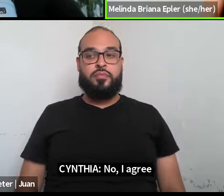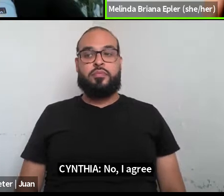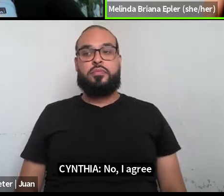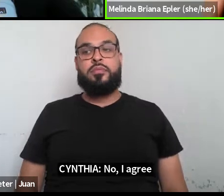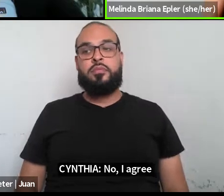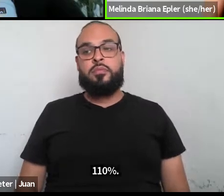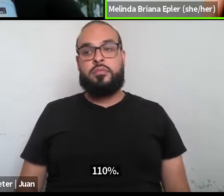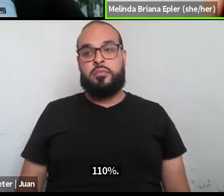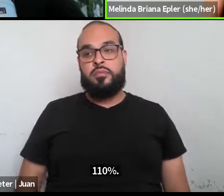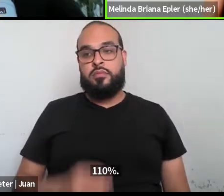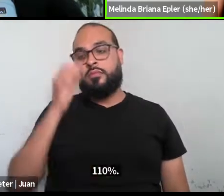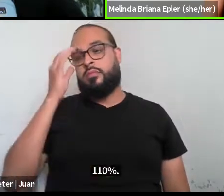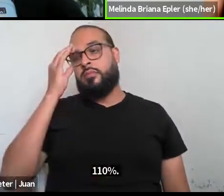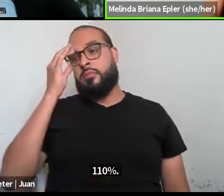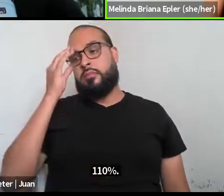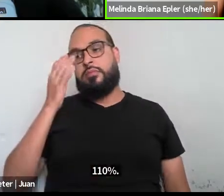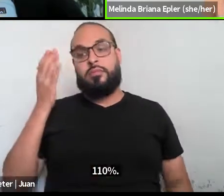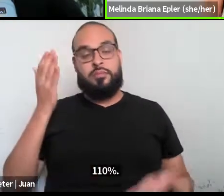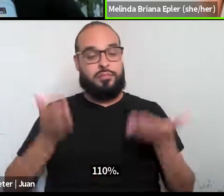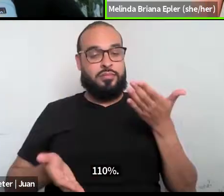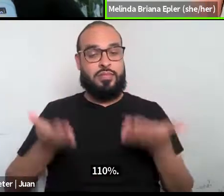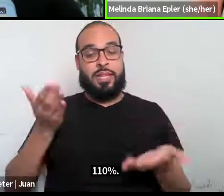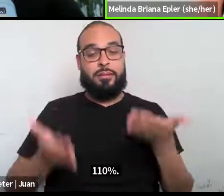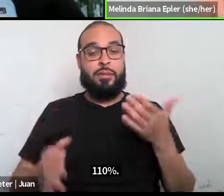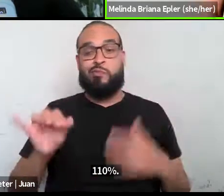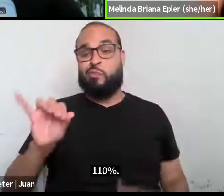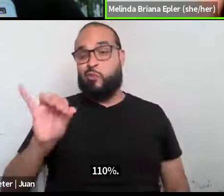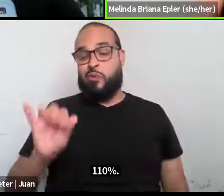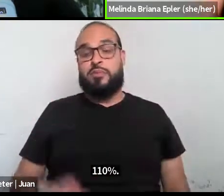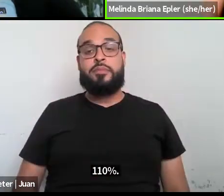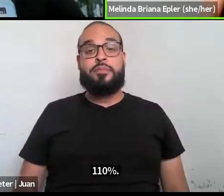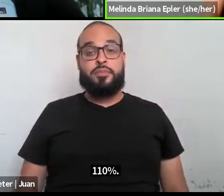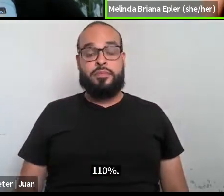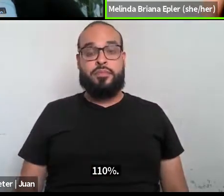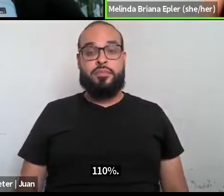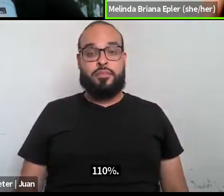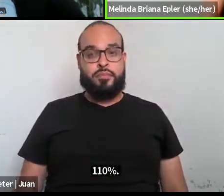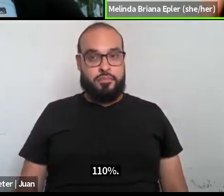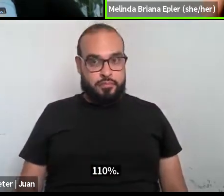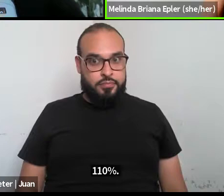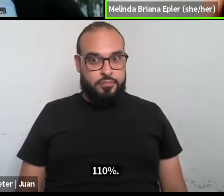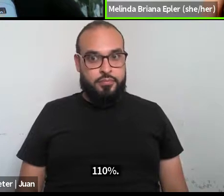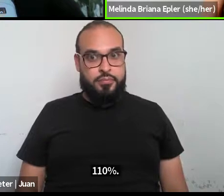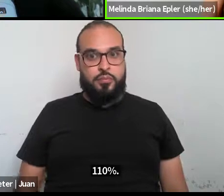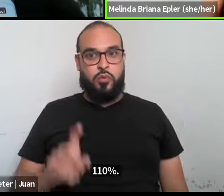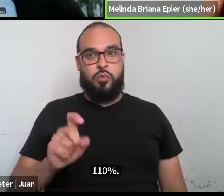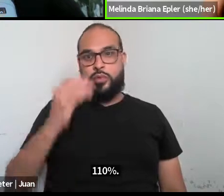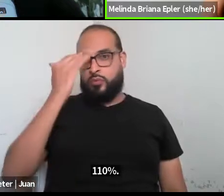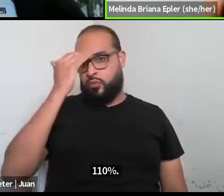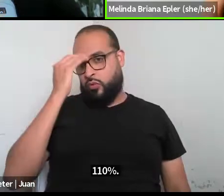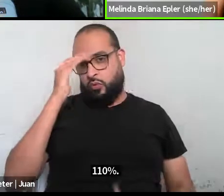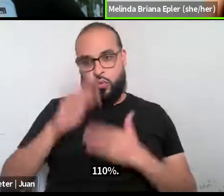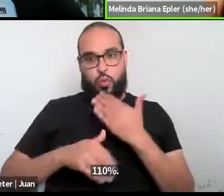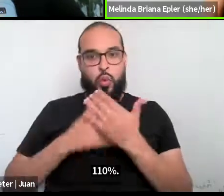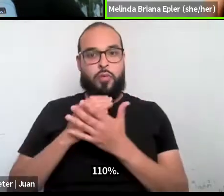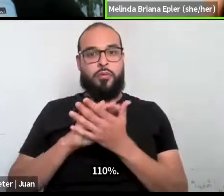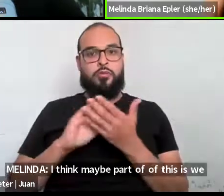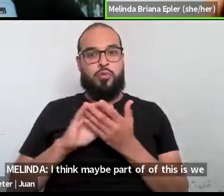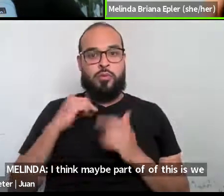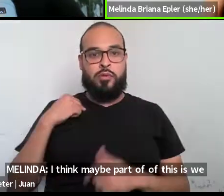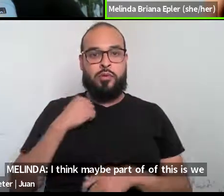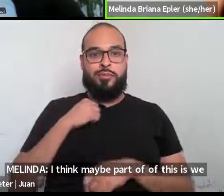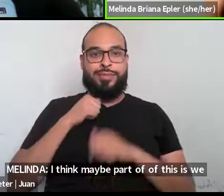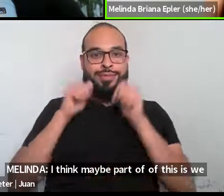too is that we need to be aware of the stories that we consume. and who tells the stories that